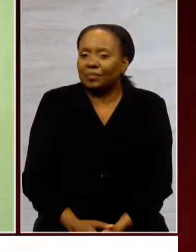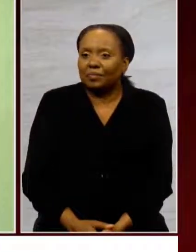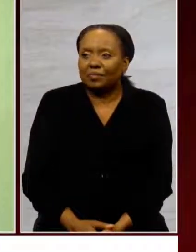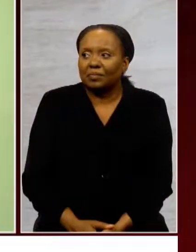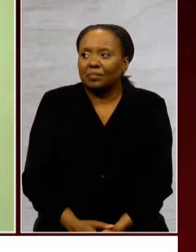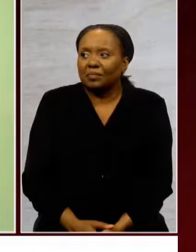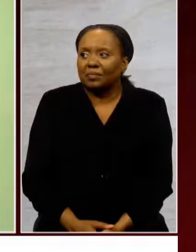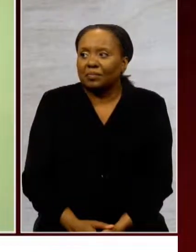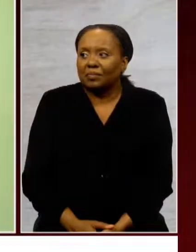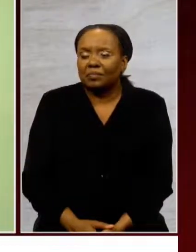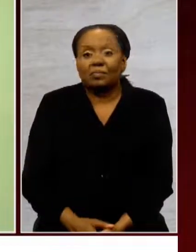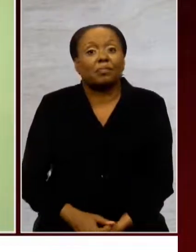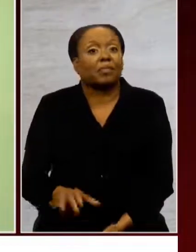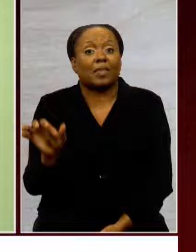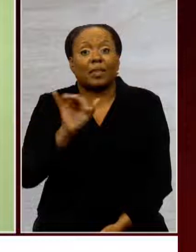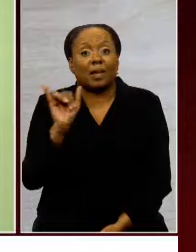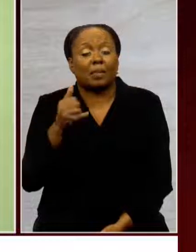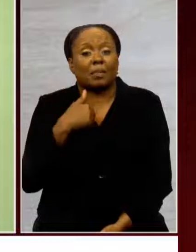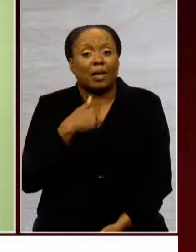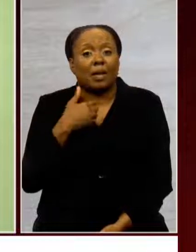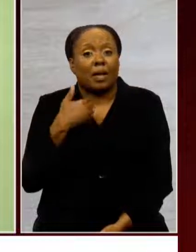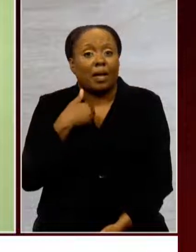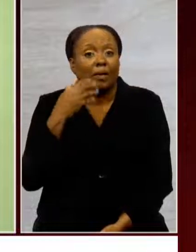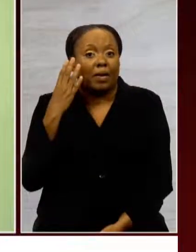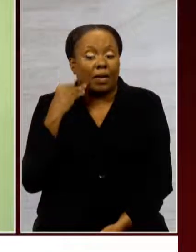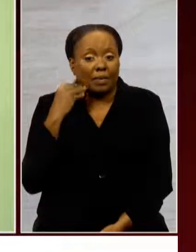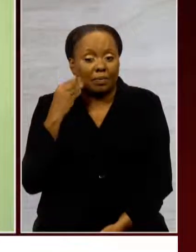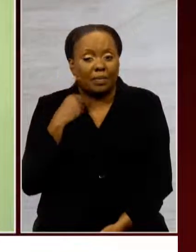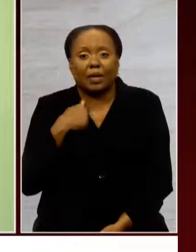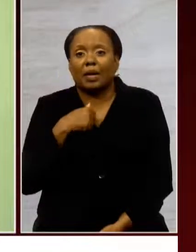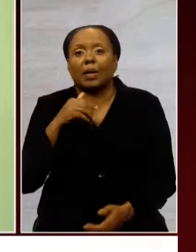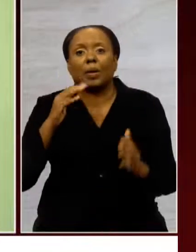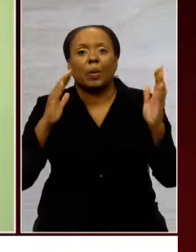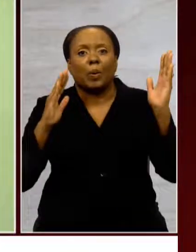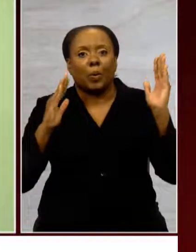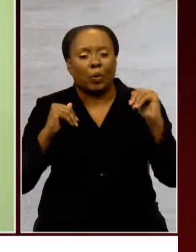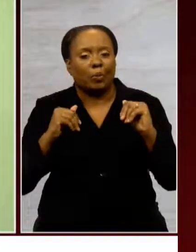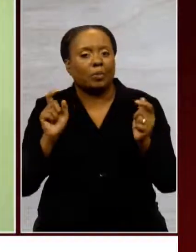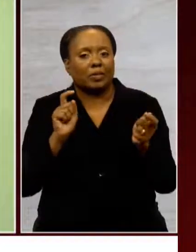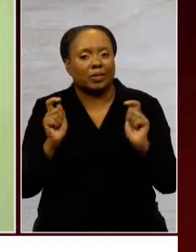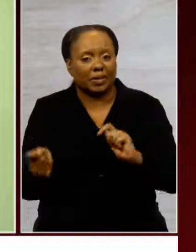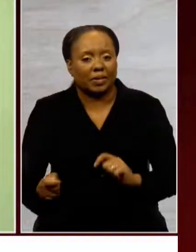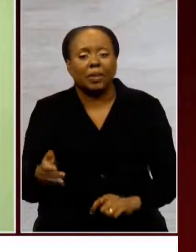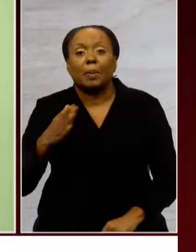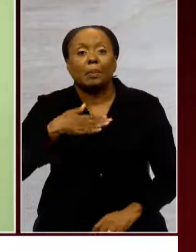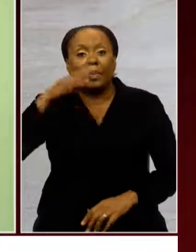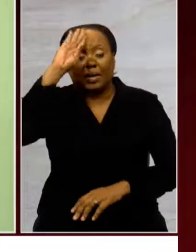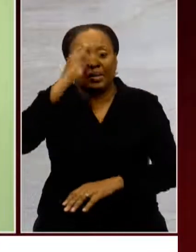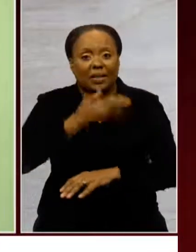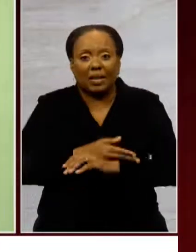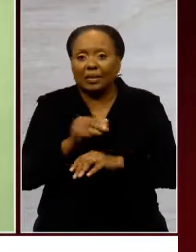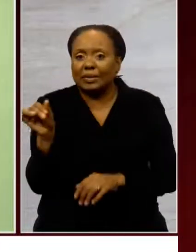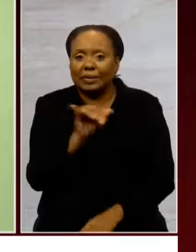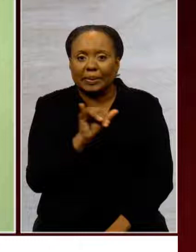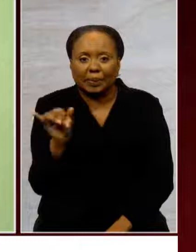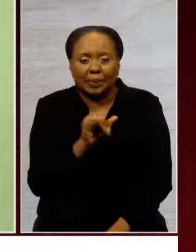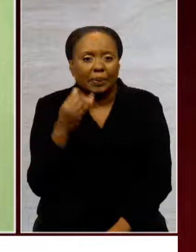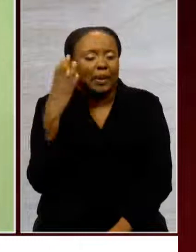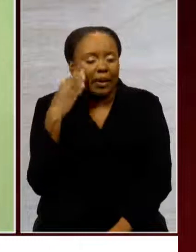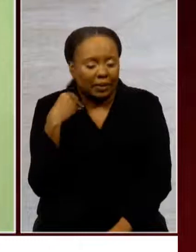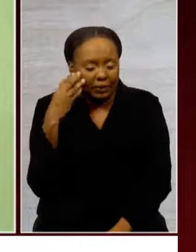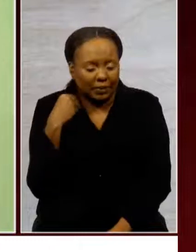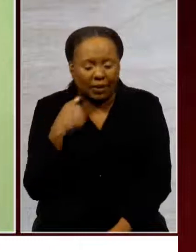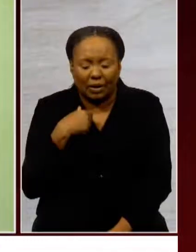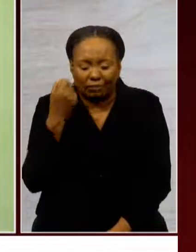I'm hoping that would change because definitely that's something that my son would have experienced. So I feel her